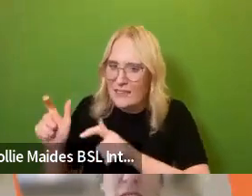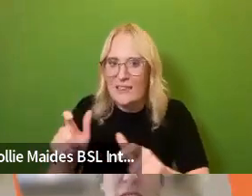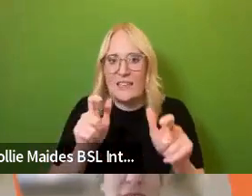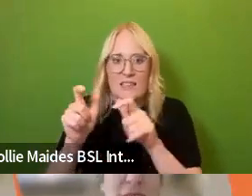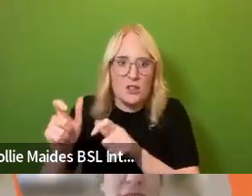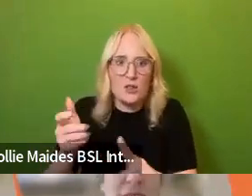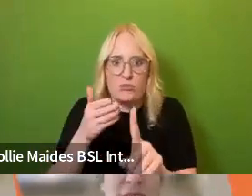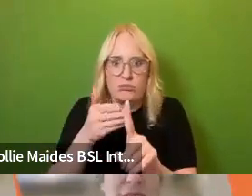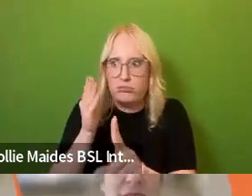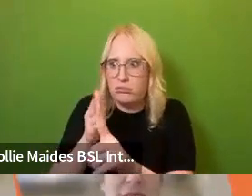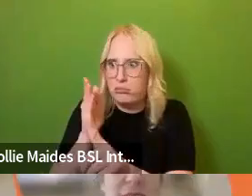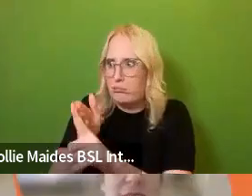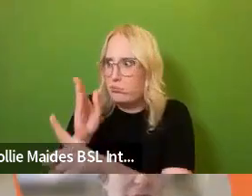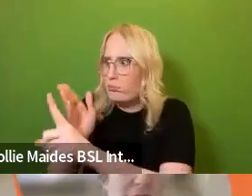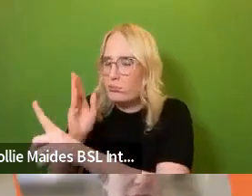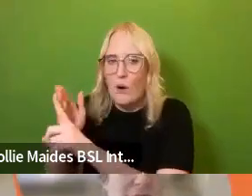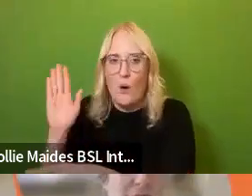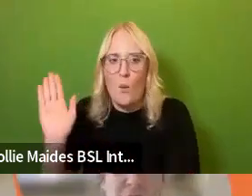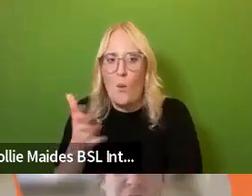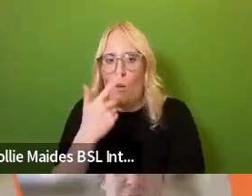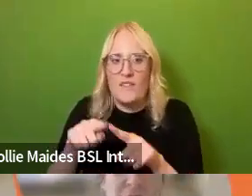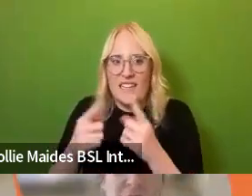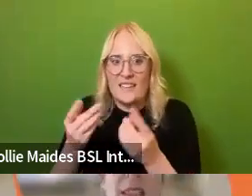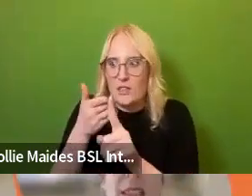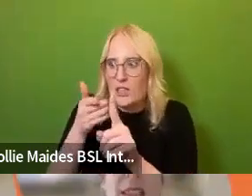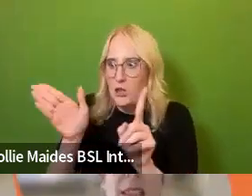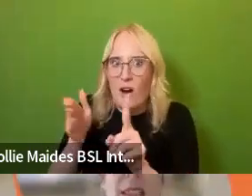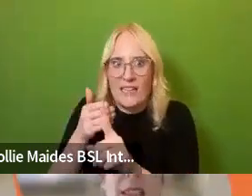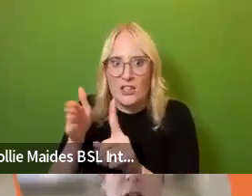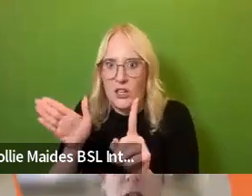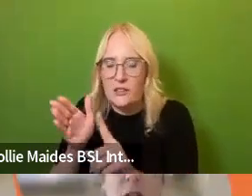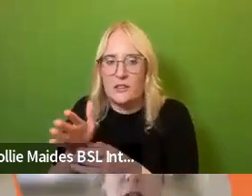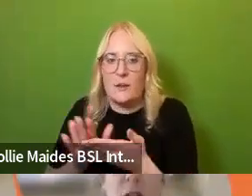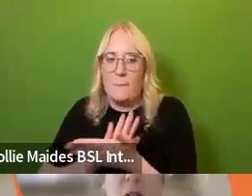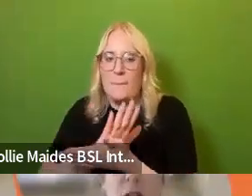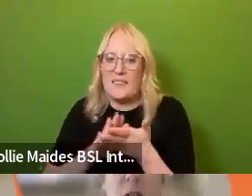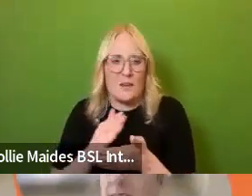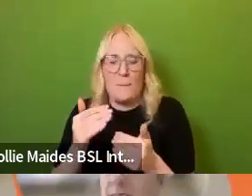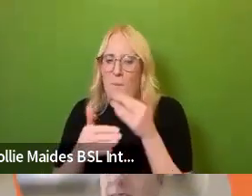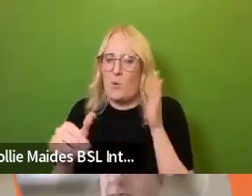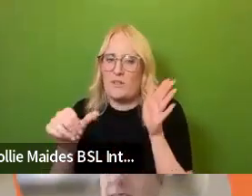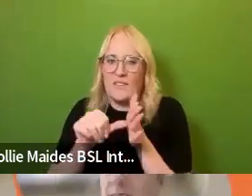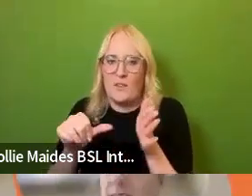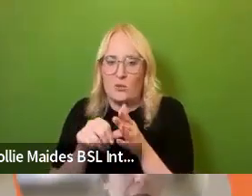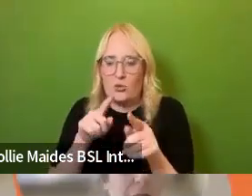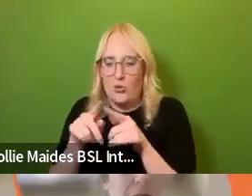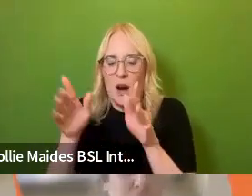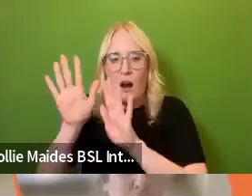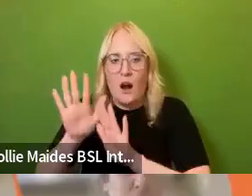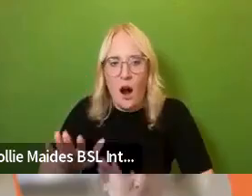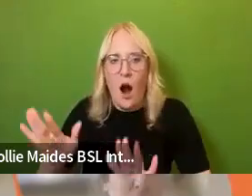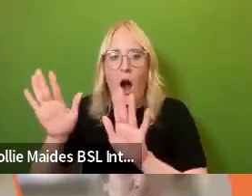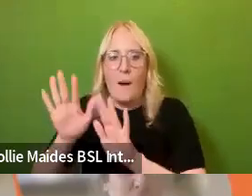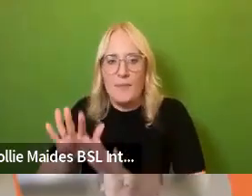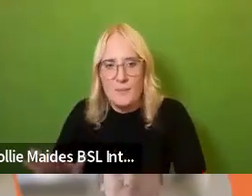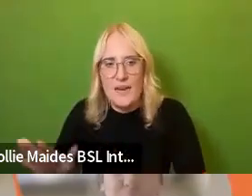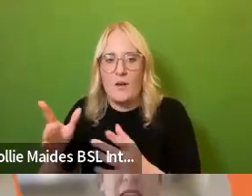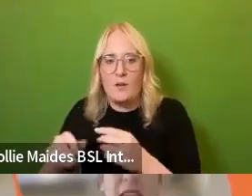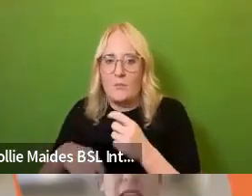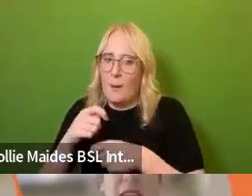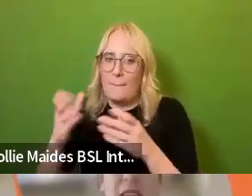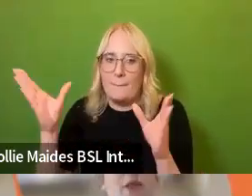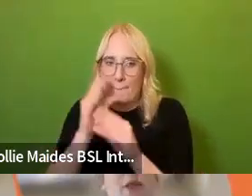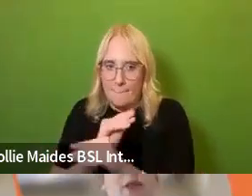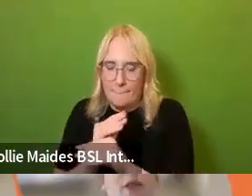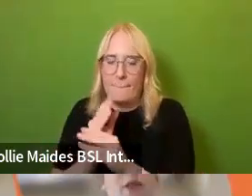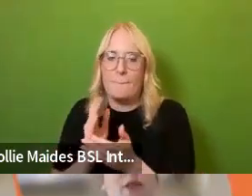tiny sensations as distractions, and that makes it much harder to settle down and to fall asleep.